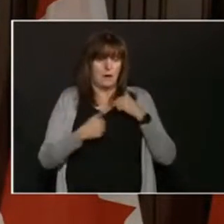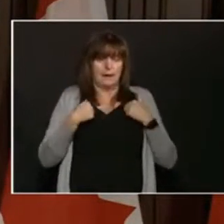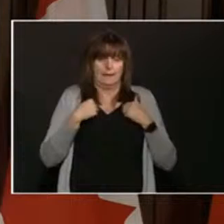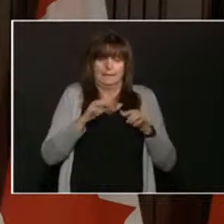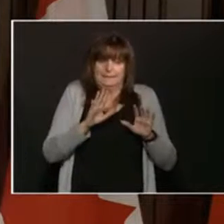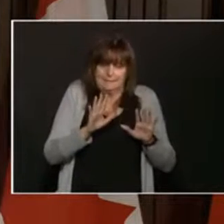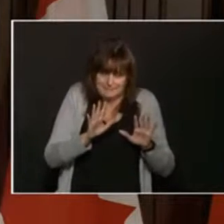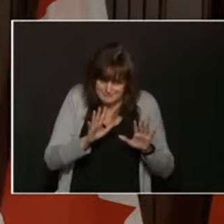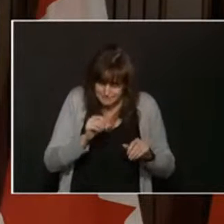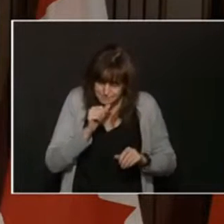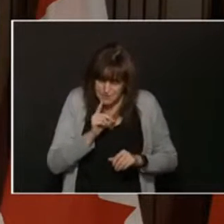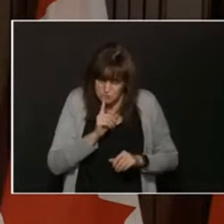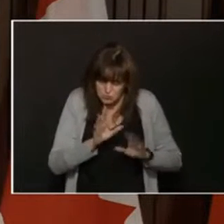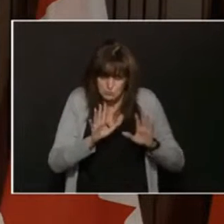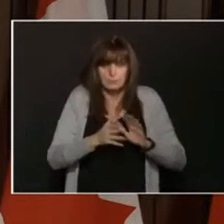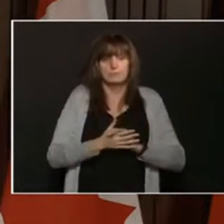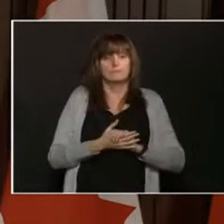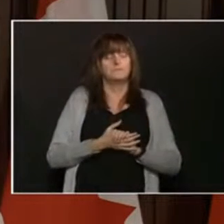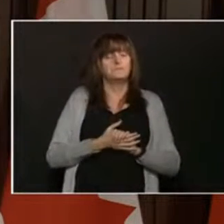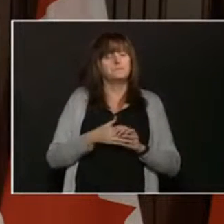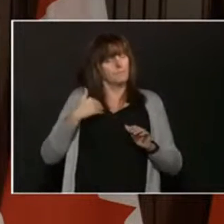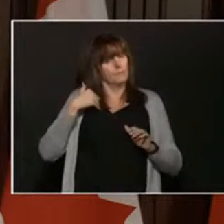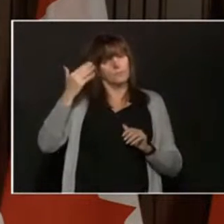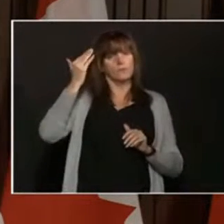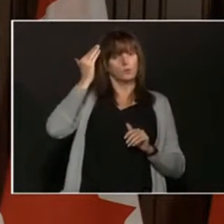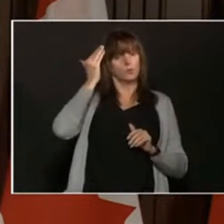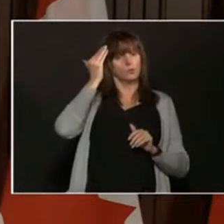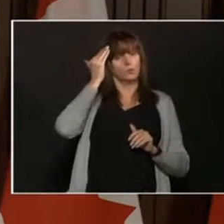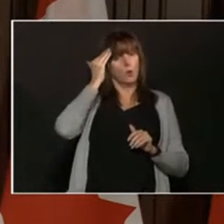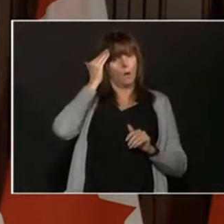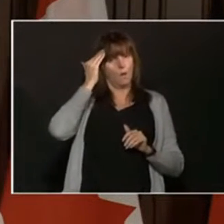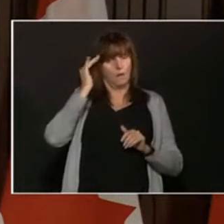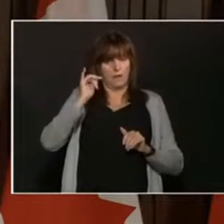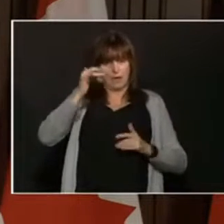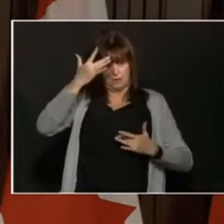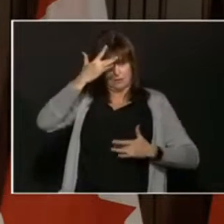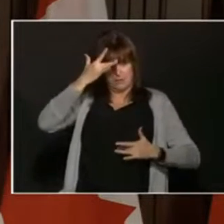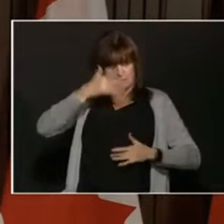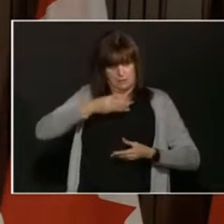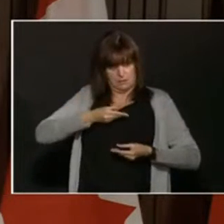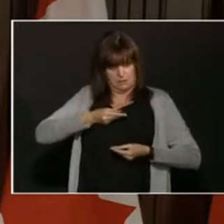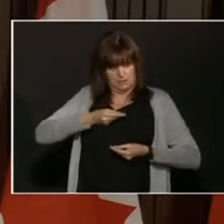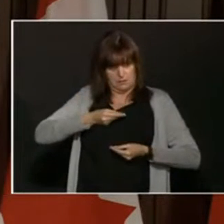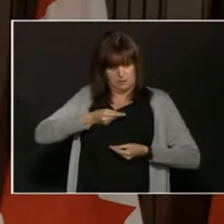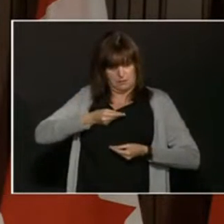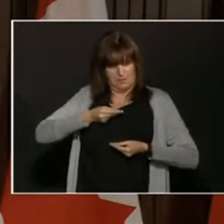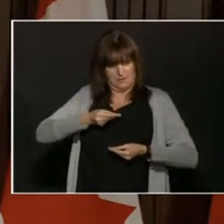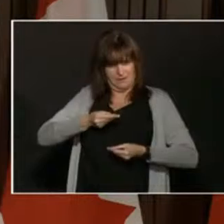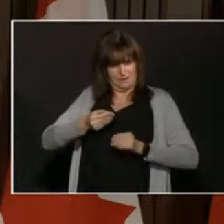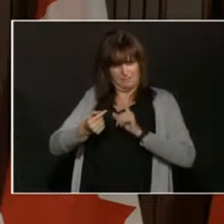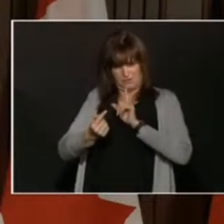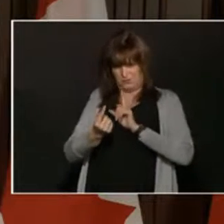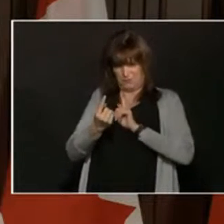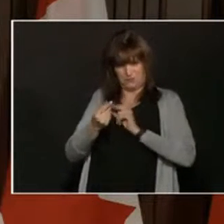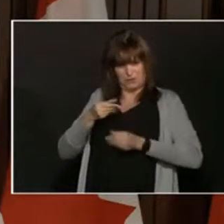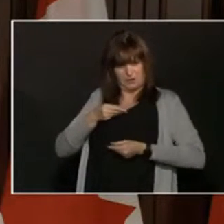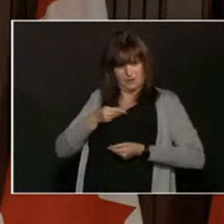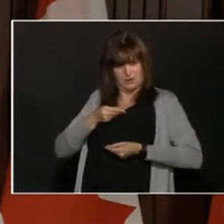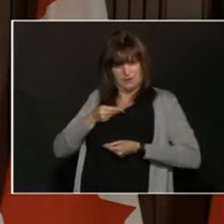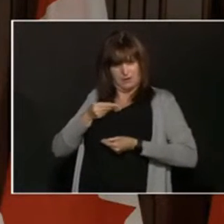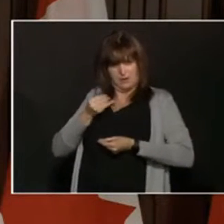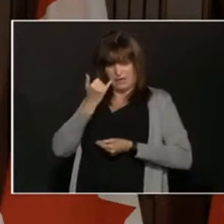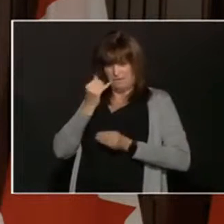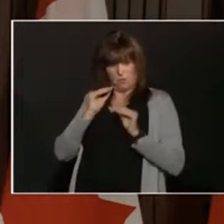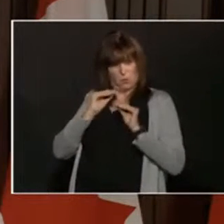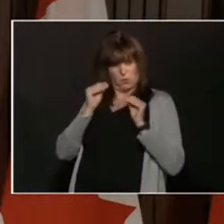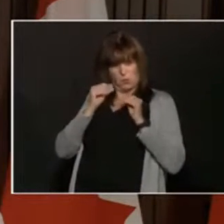we know that this infection is spread between people. And if you're not wearing a mask and you're getting within